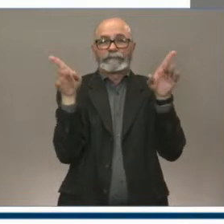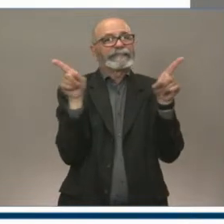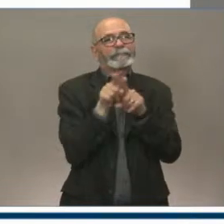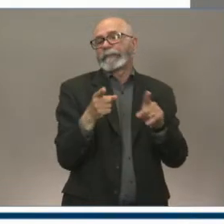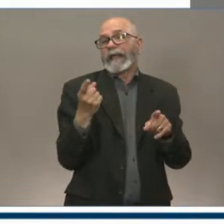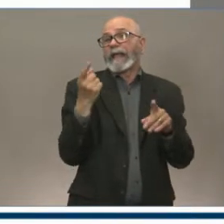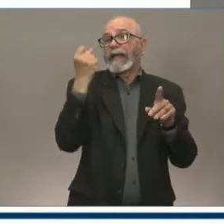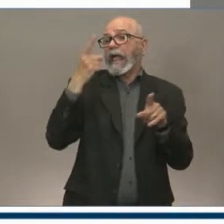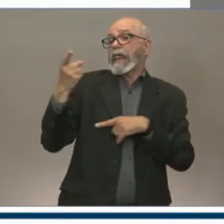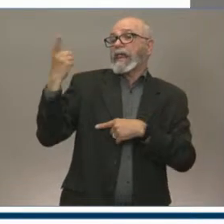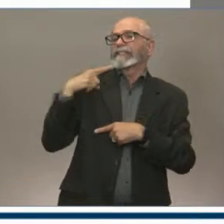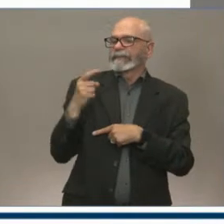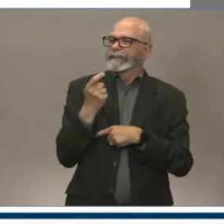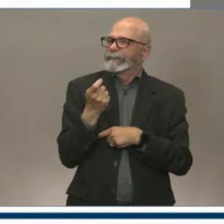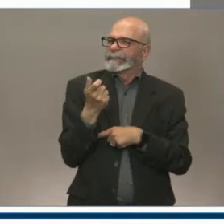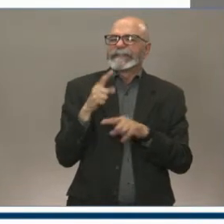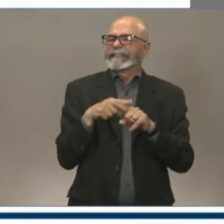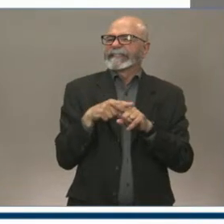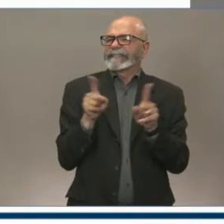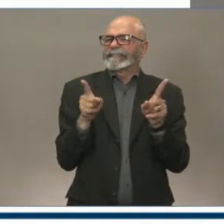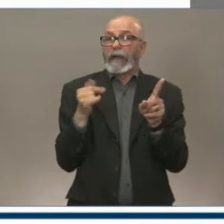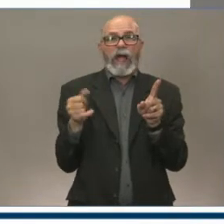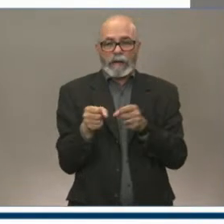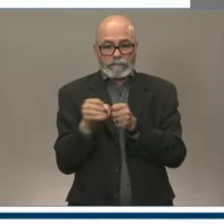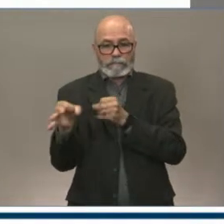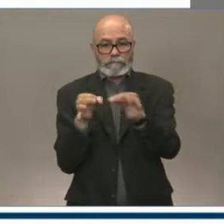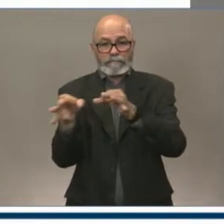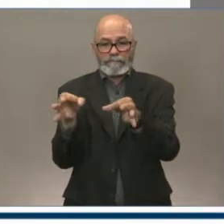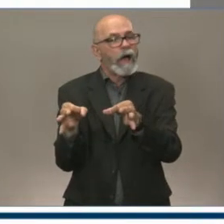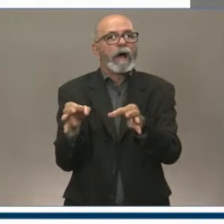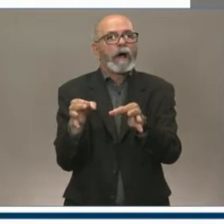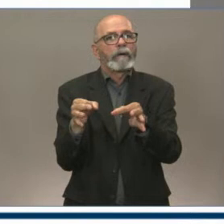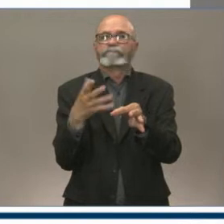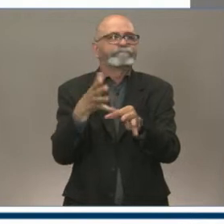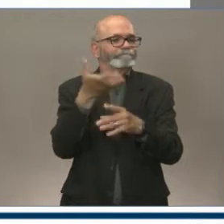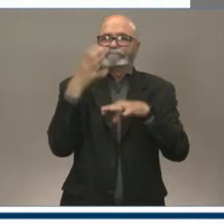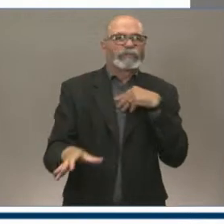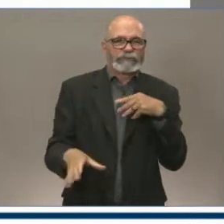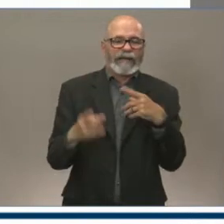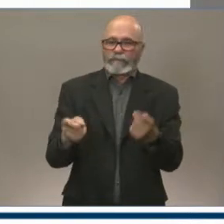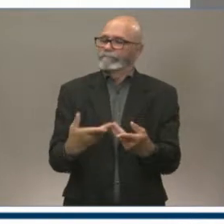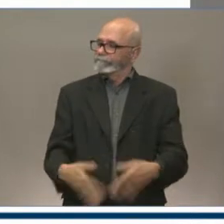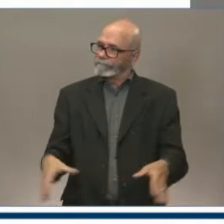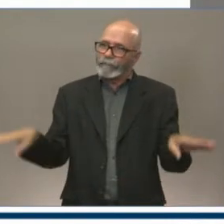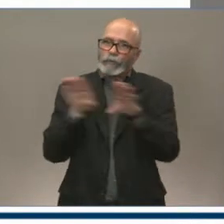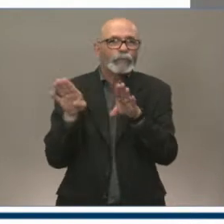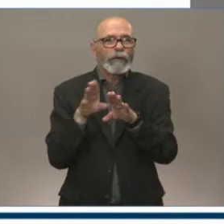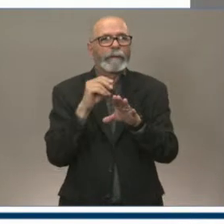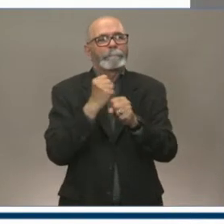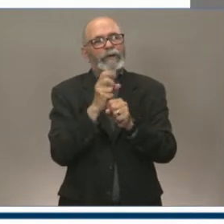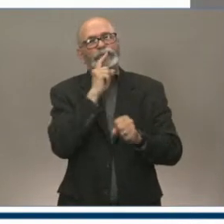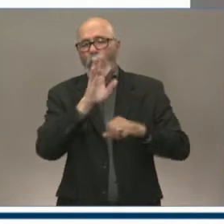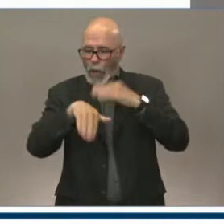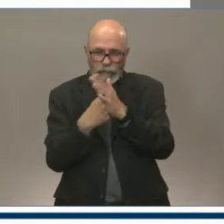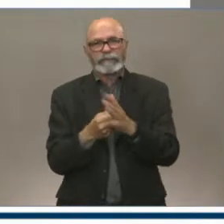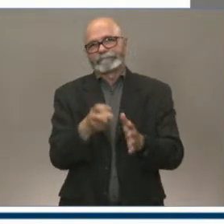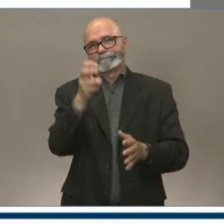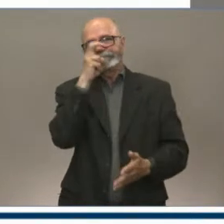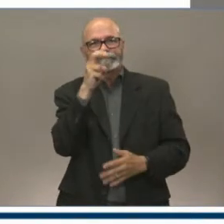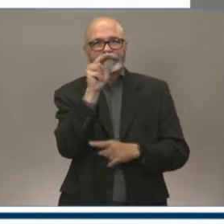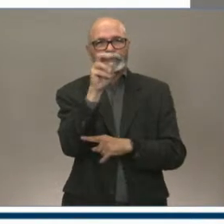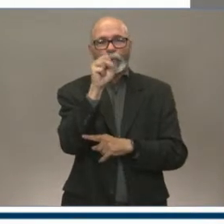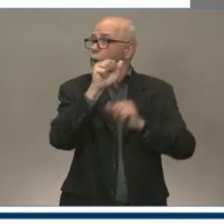require us to act faster, be firmer, and have a broader reach. Given the case numbers in the Greater Halifax area,